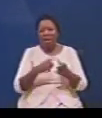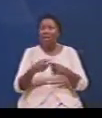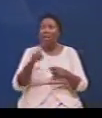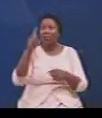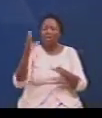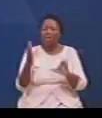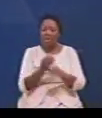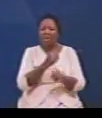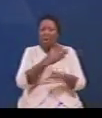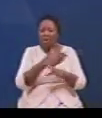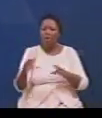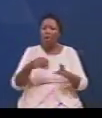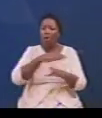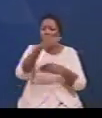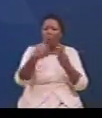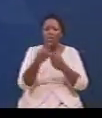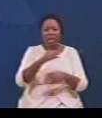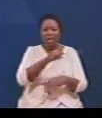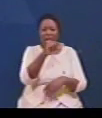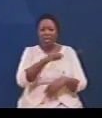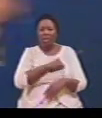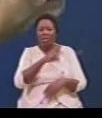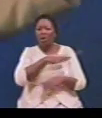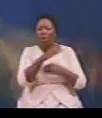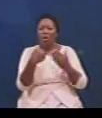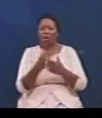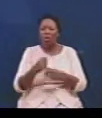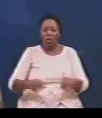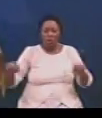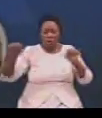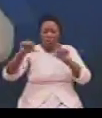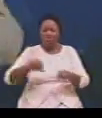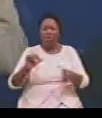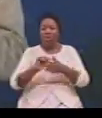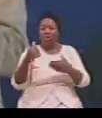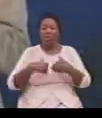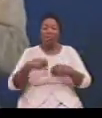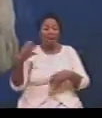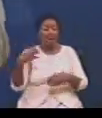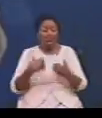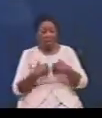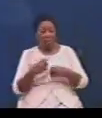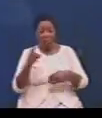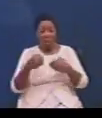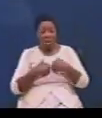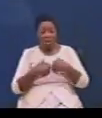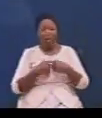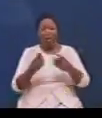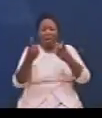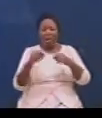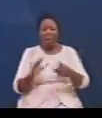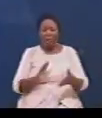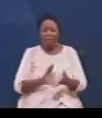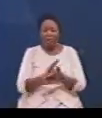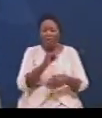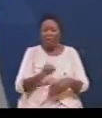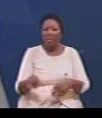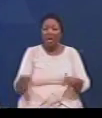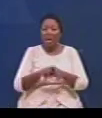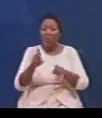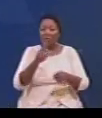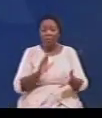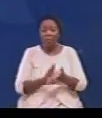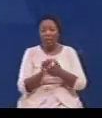take away all the guilt, all the condemnation you have heard. Come believing. As we're